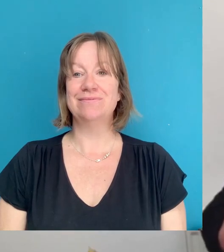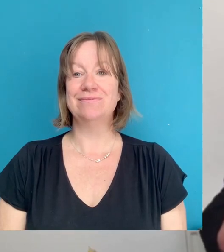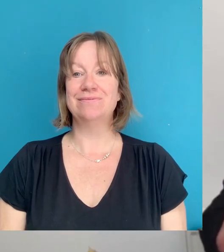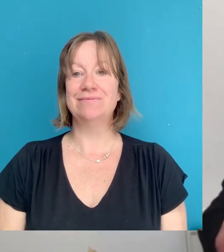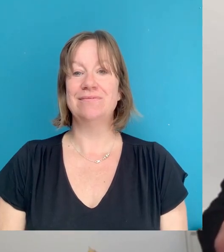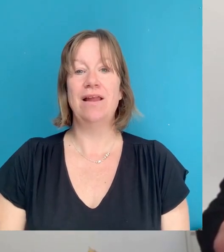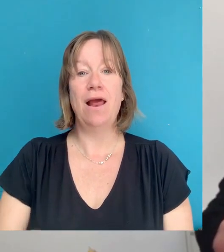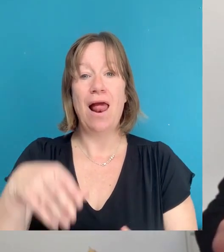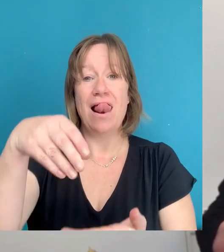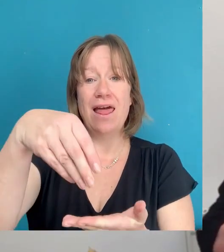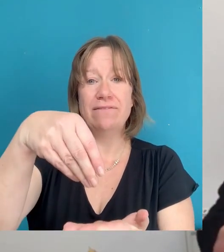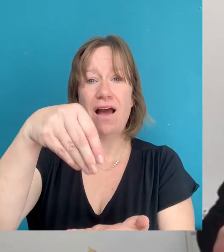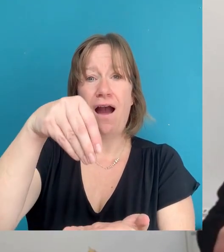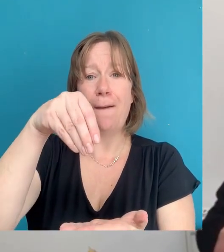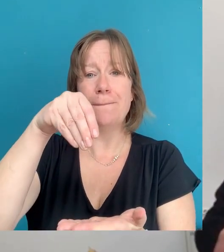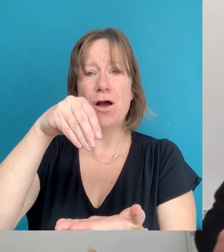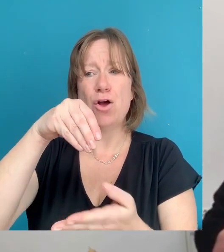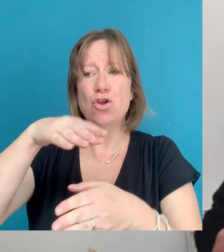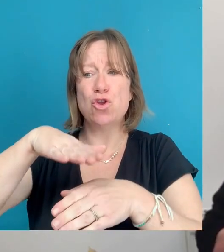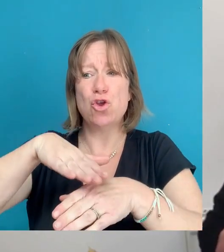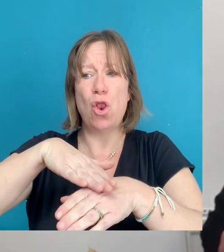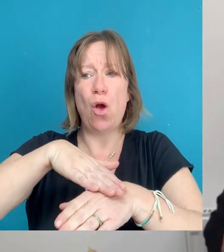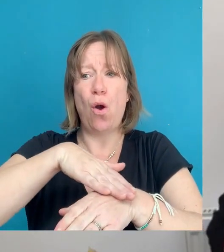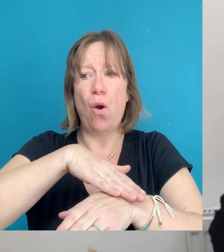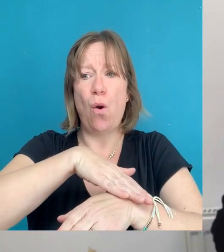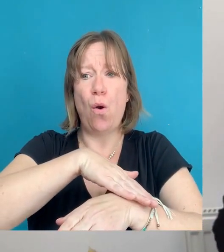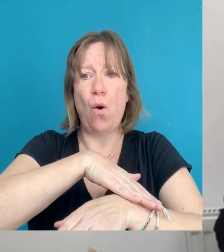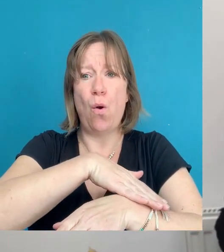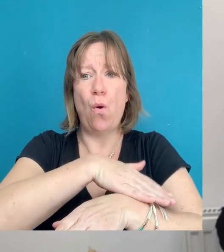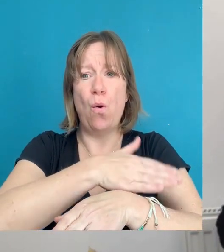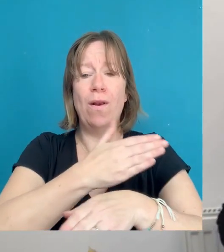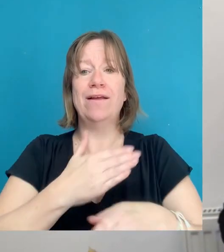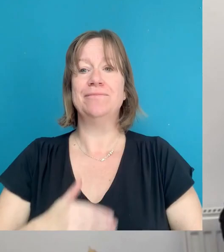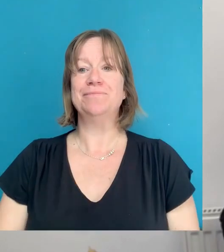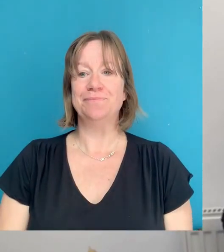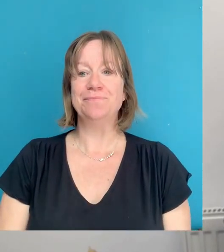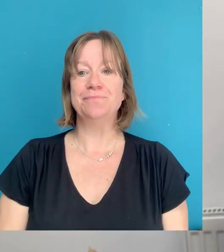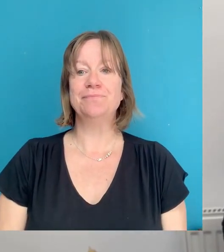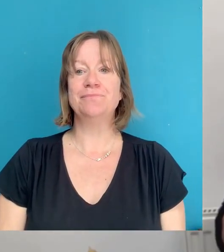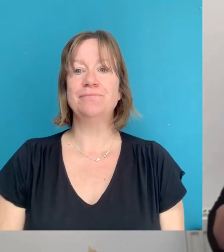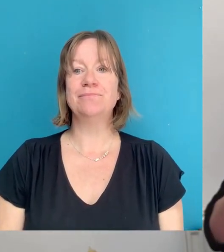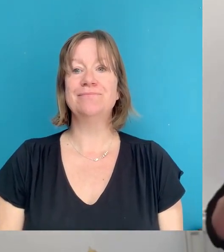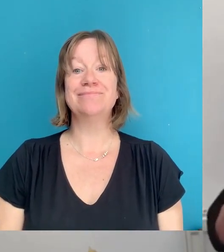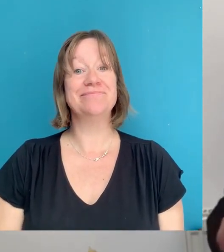Now just going to lift up the print really slowly.